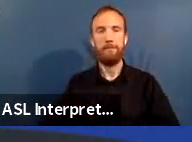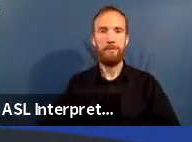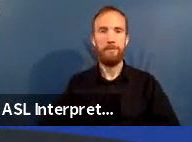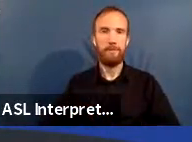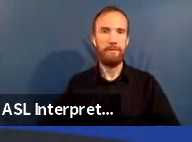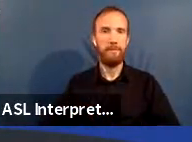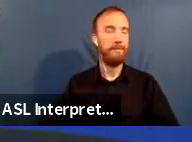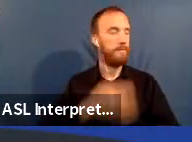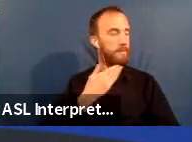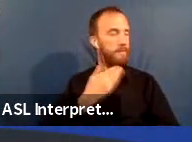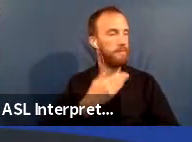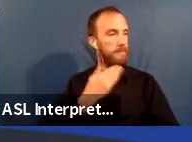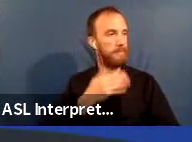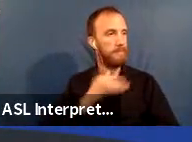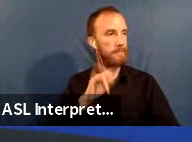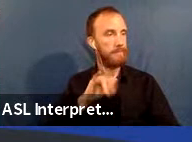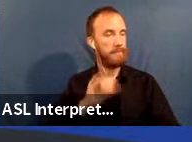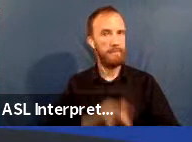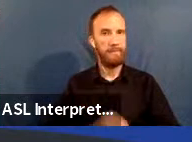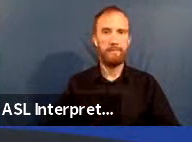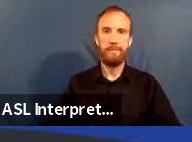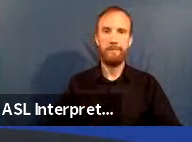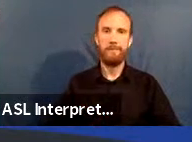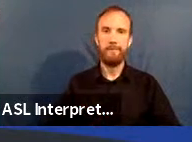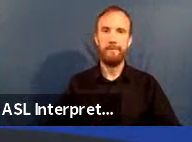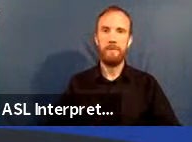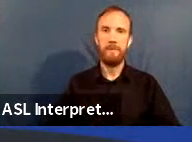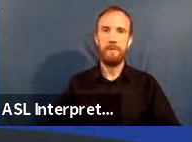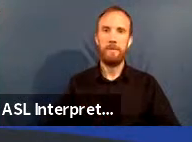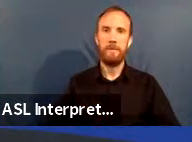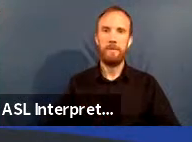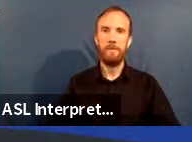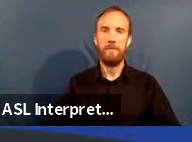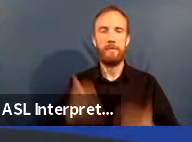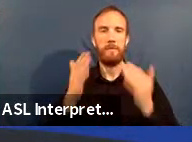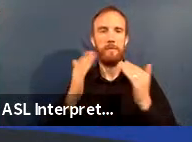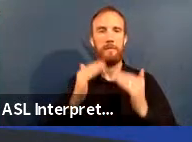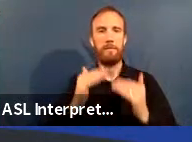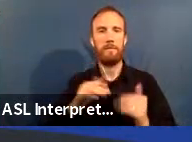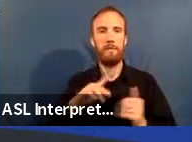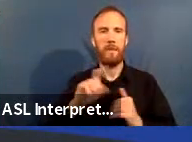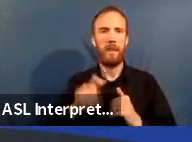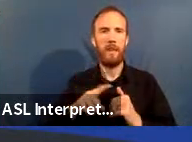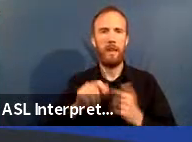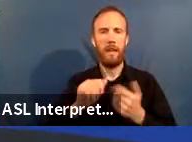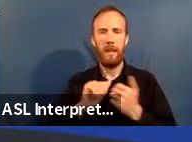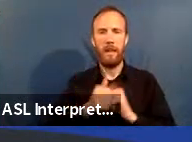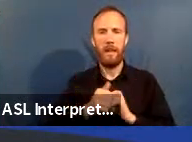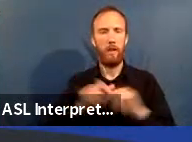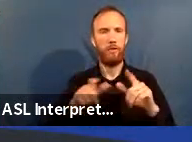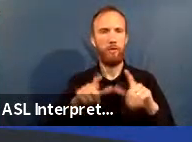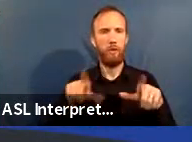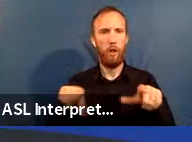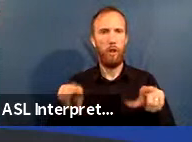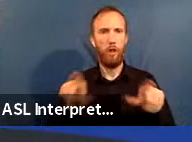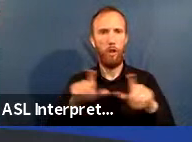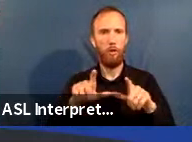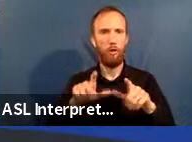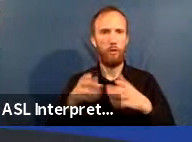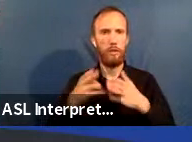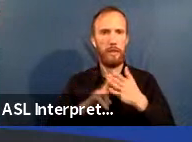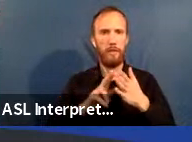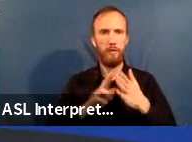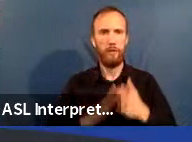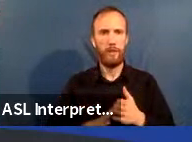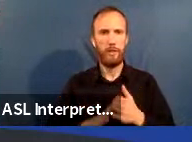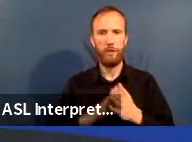Thanks, Ivan. So this next question reads, how do local contractors and tradesmen participate in the contracts